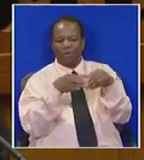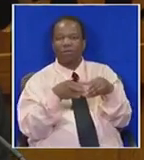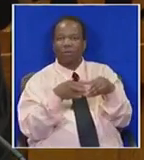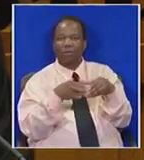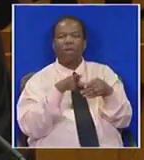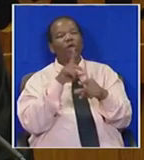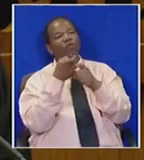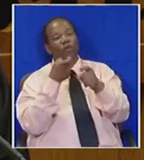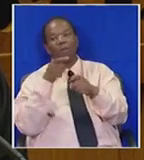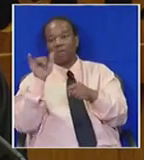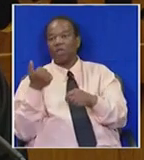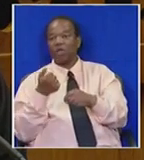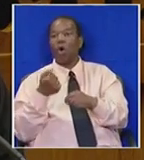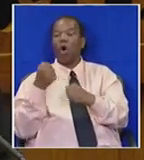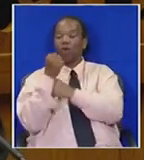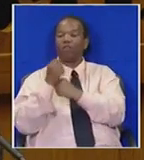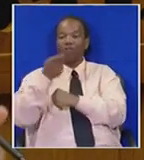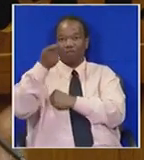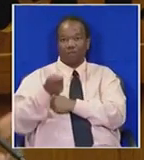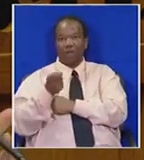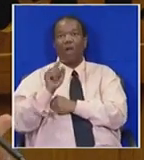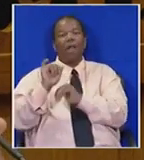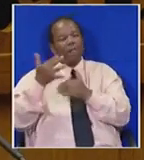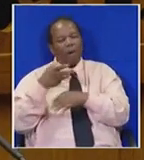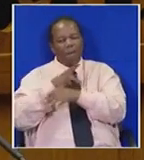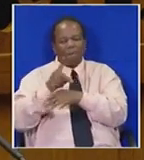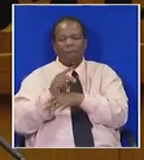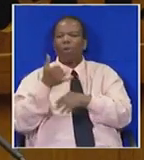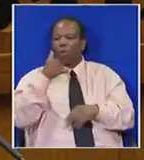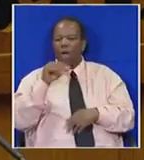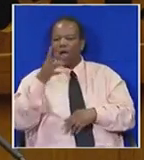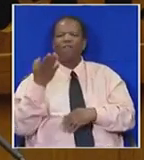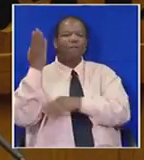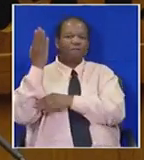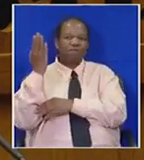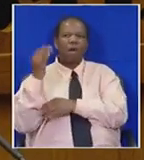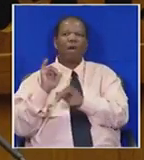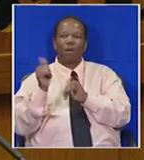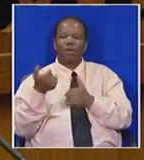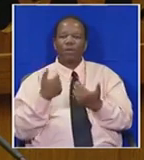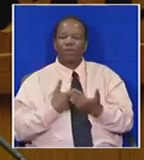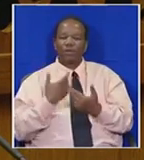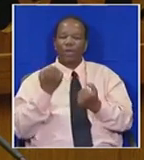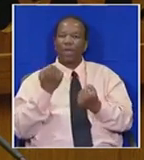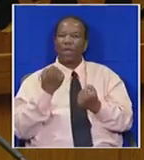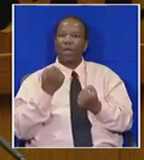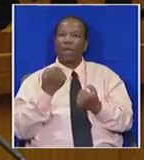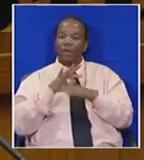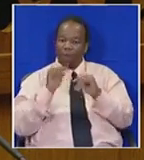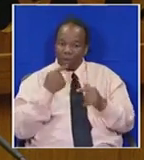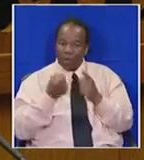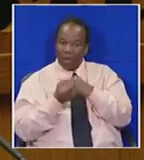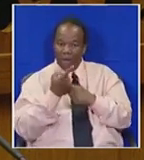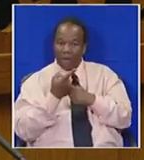Speaker, we are arranging a session to brief Parliament on work undertaken on the implications of the fourth